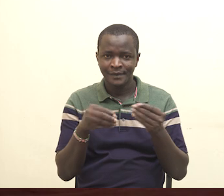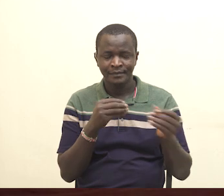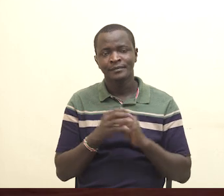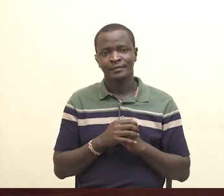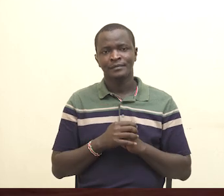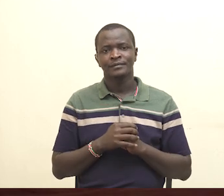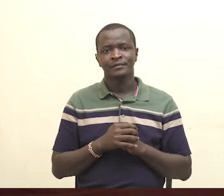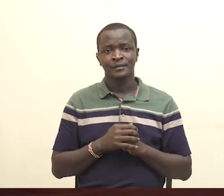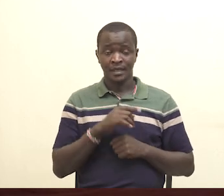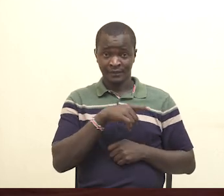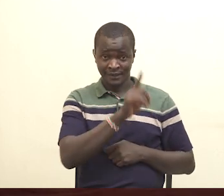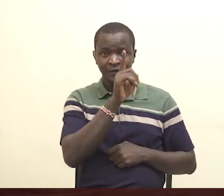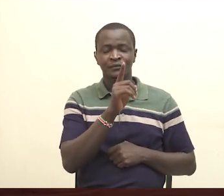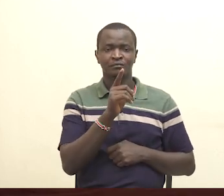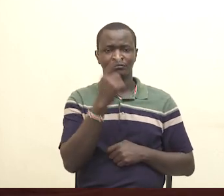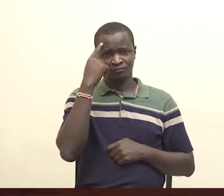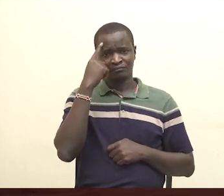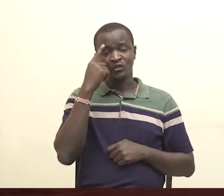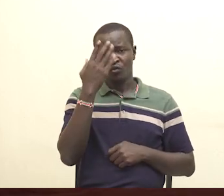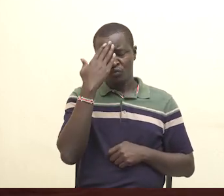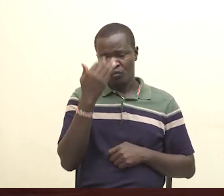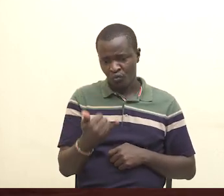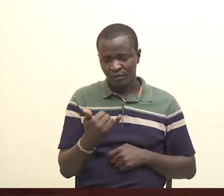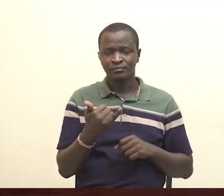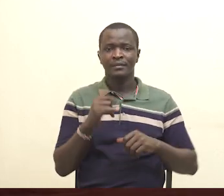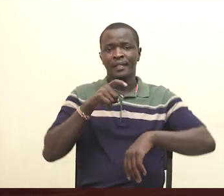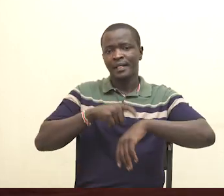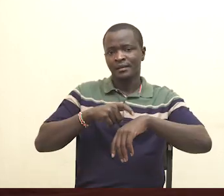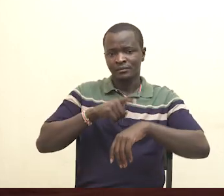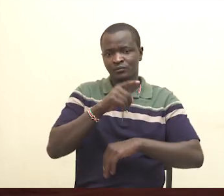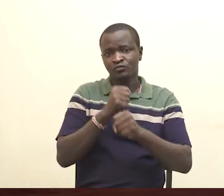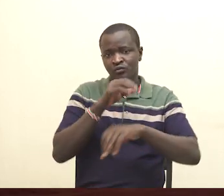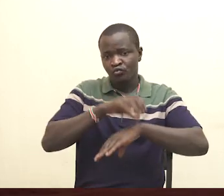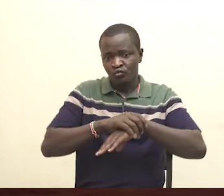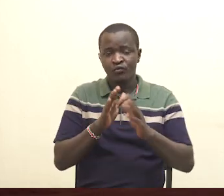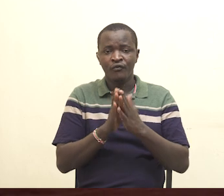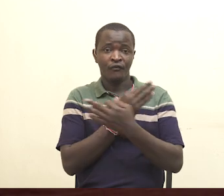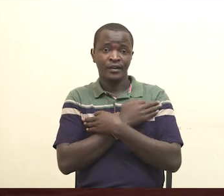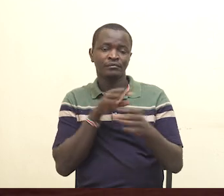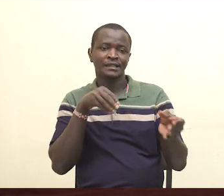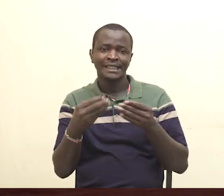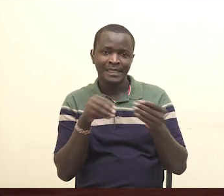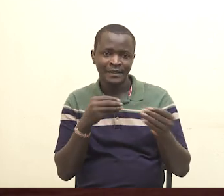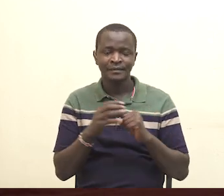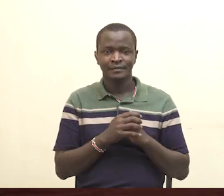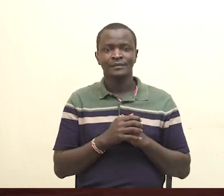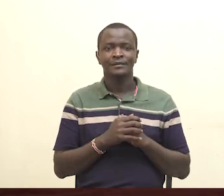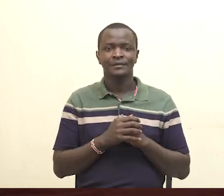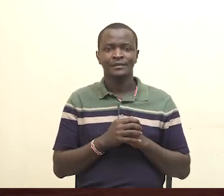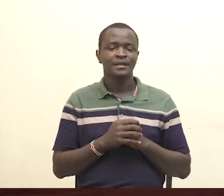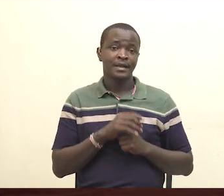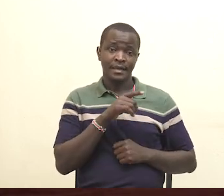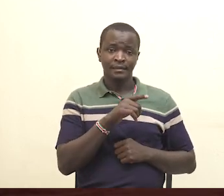it all started with myself. Because during my time when I caught up with disability, the stigma was